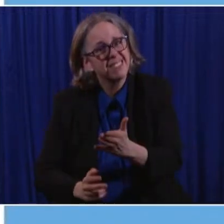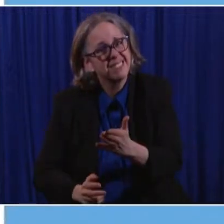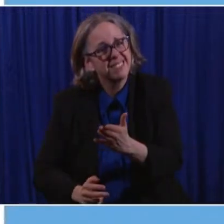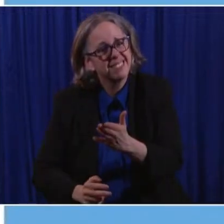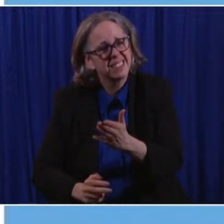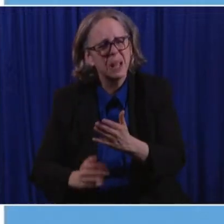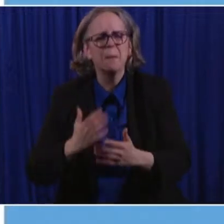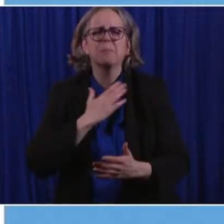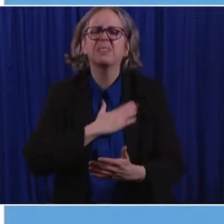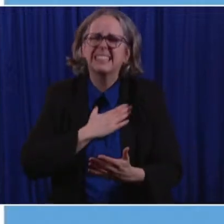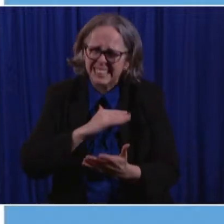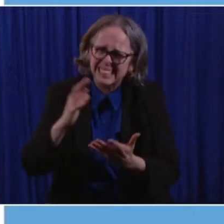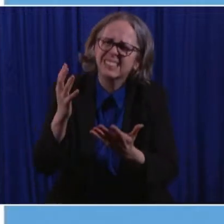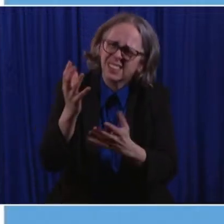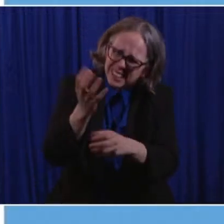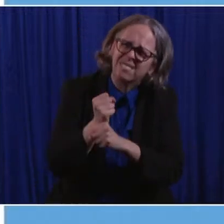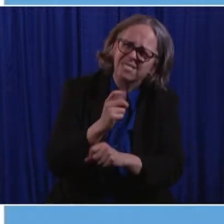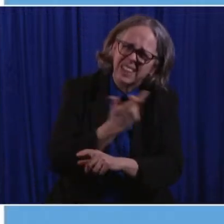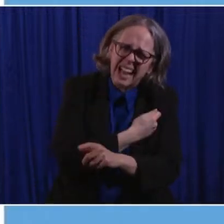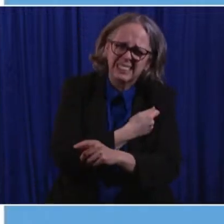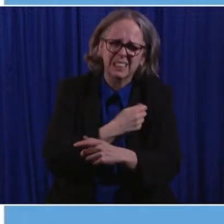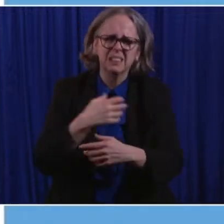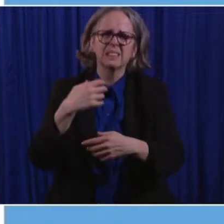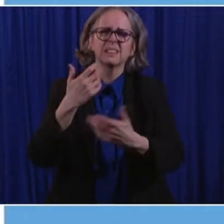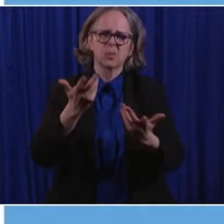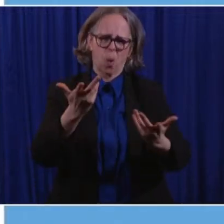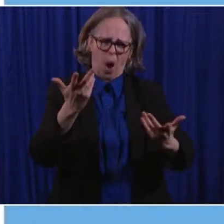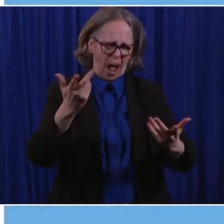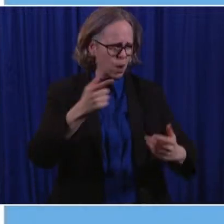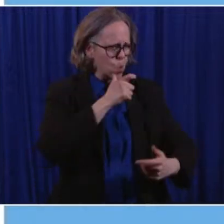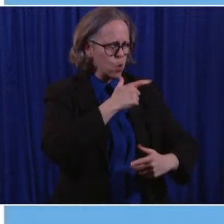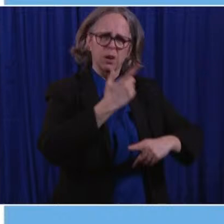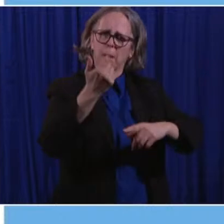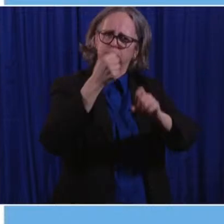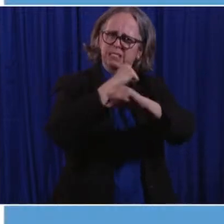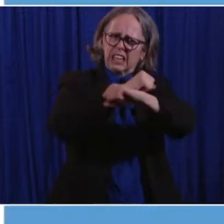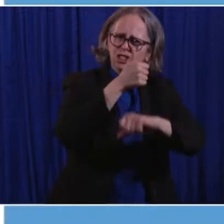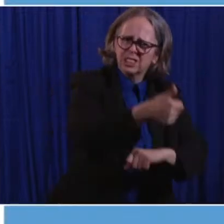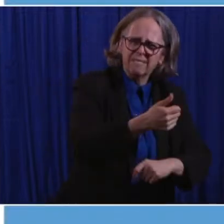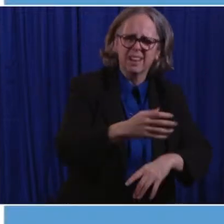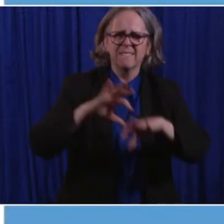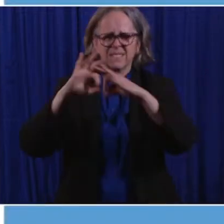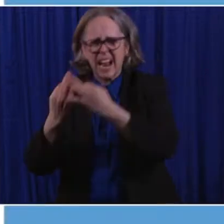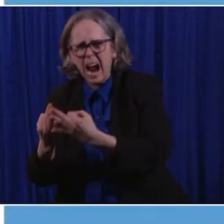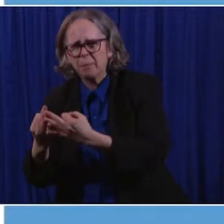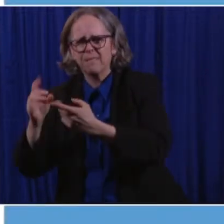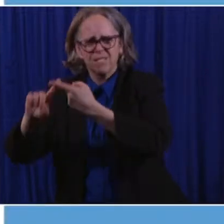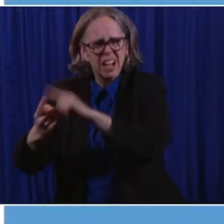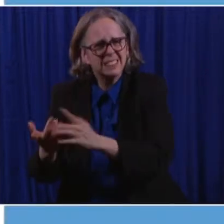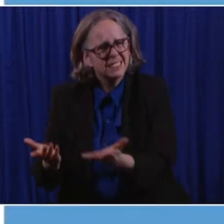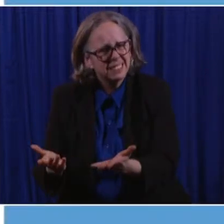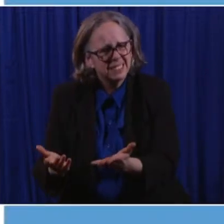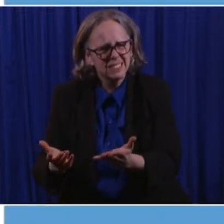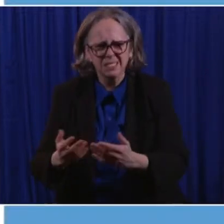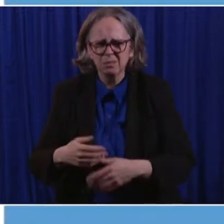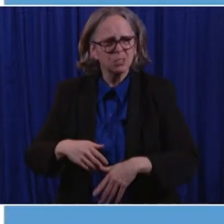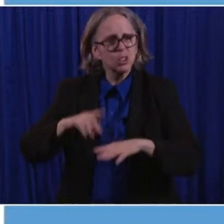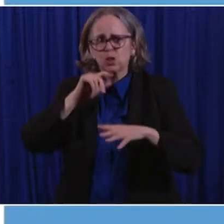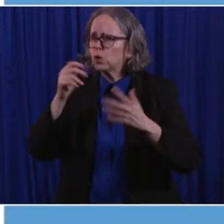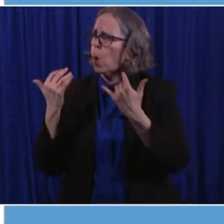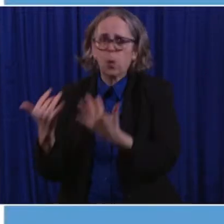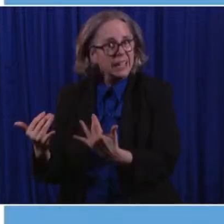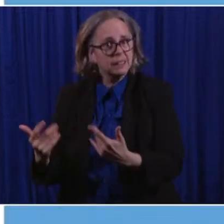Protect yourself. Your family and your friends. It's a game changer. Don't hesitate. Don't hesitate.